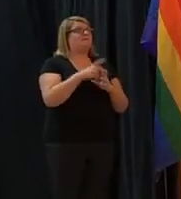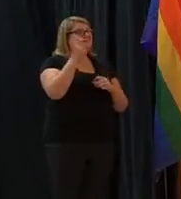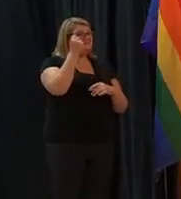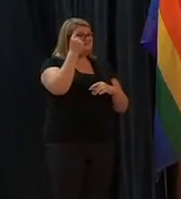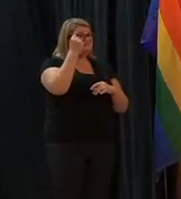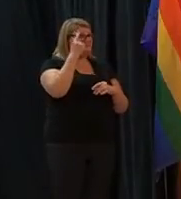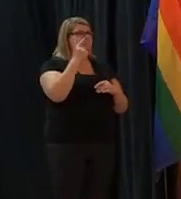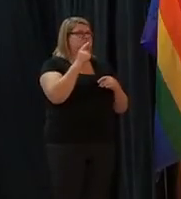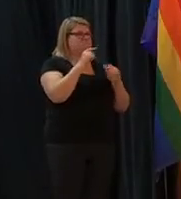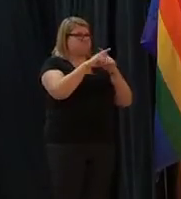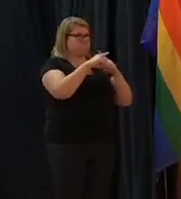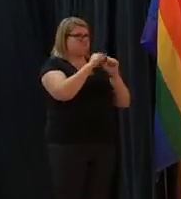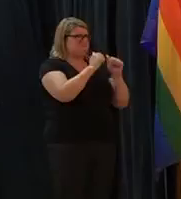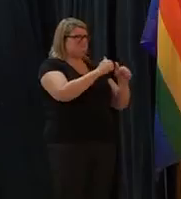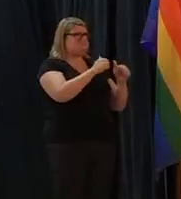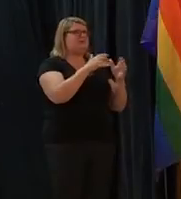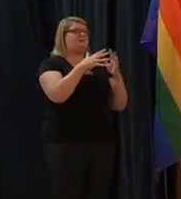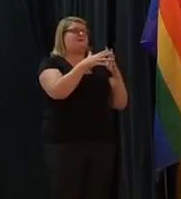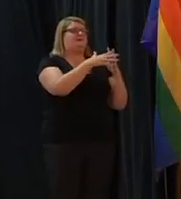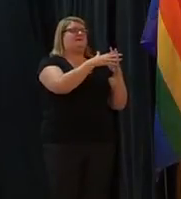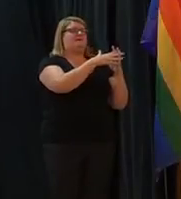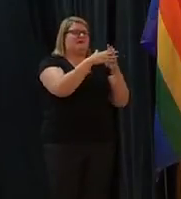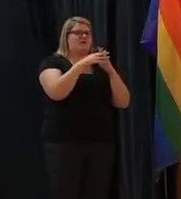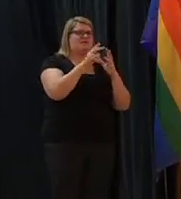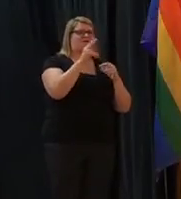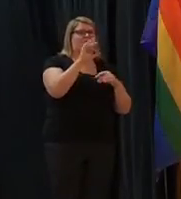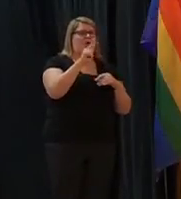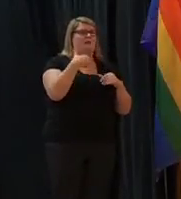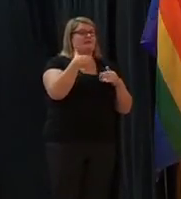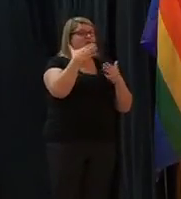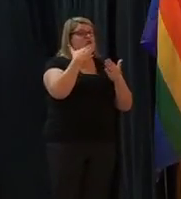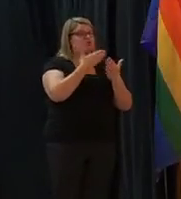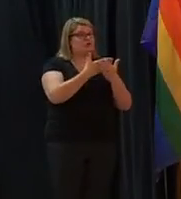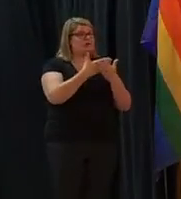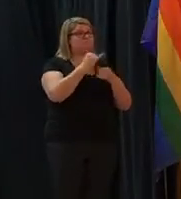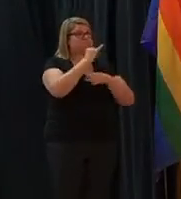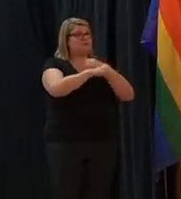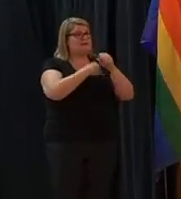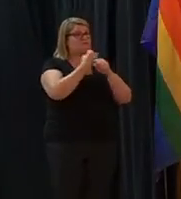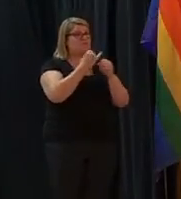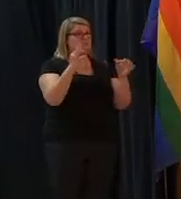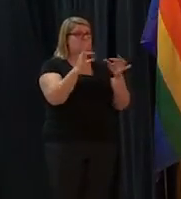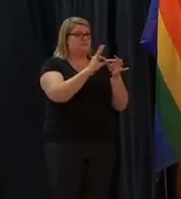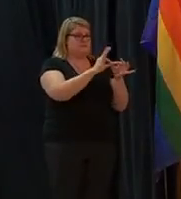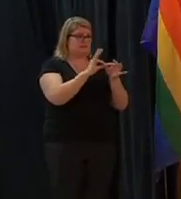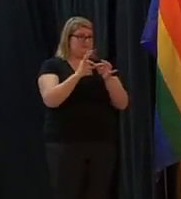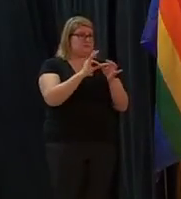that, America and Nepal have good international ties, and I think that